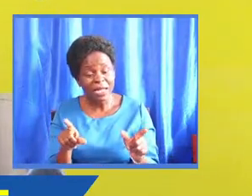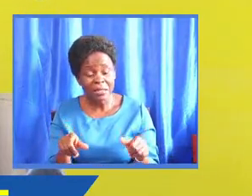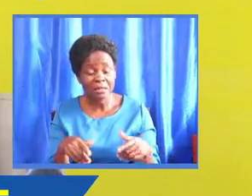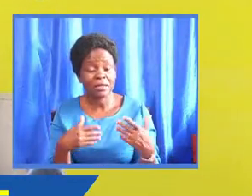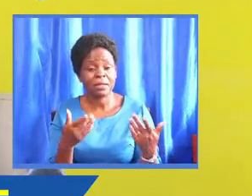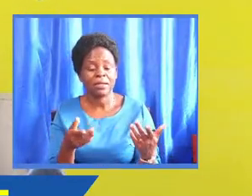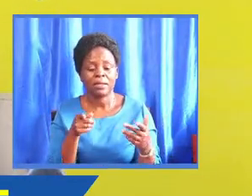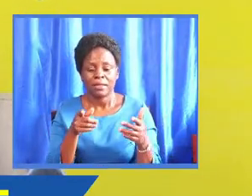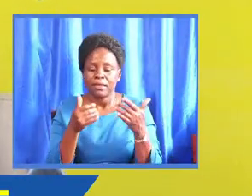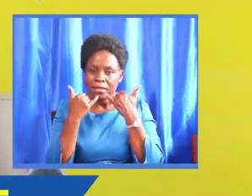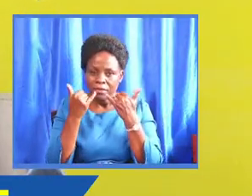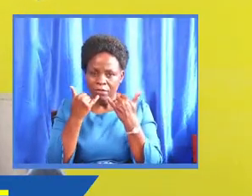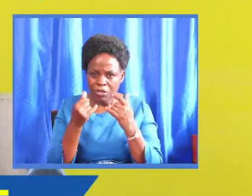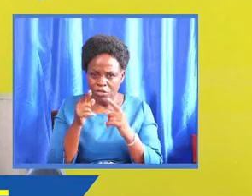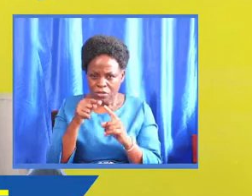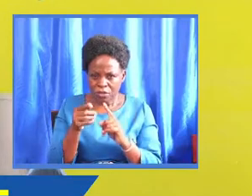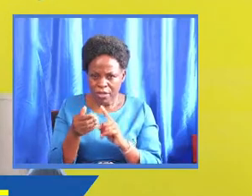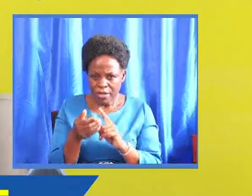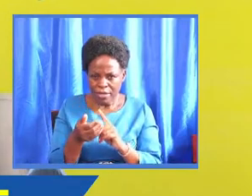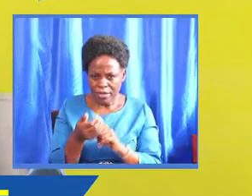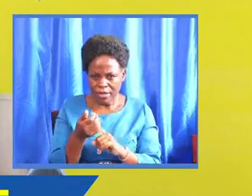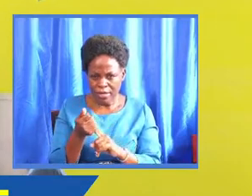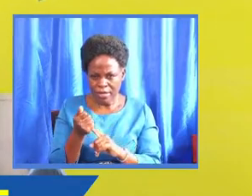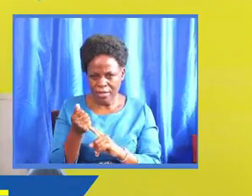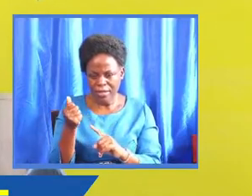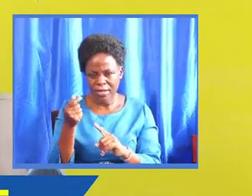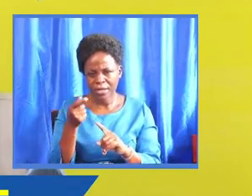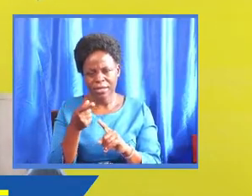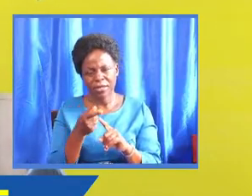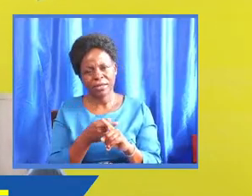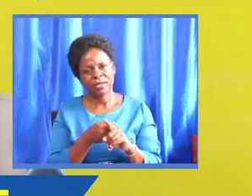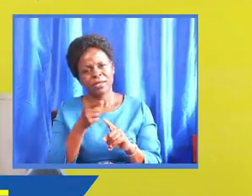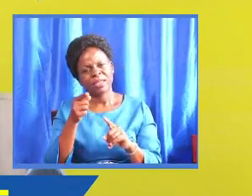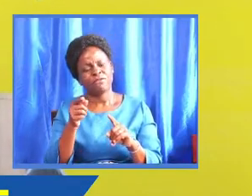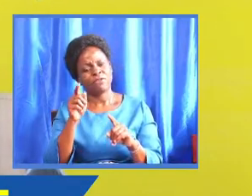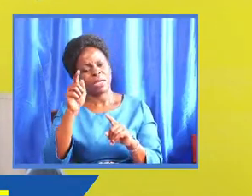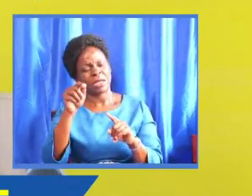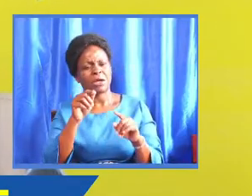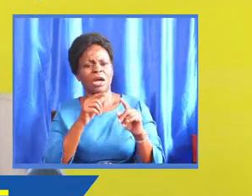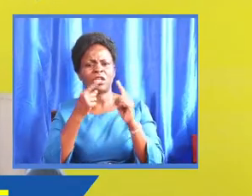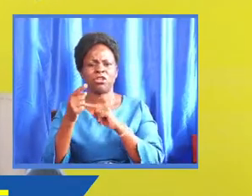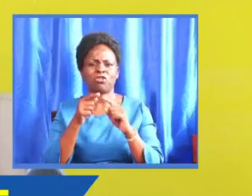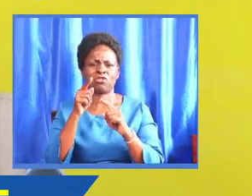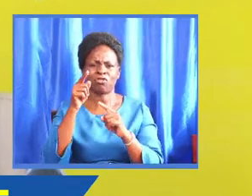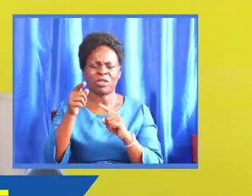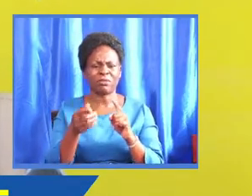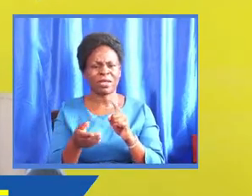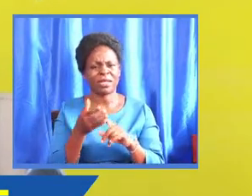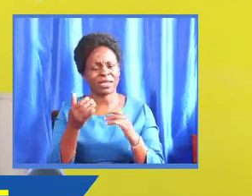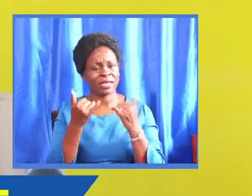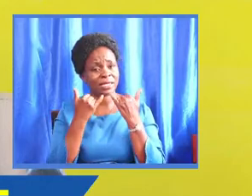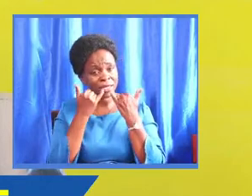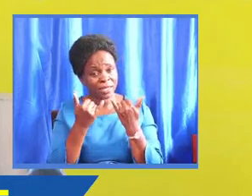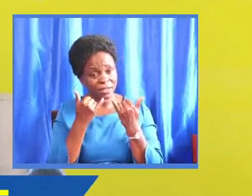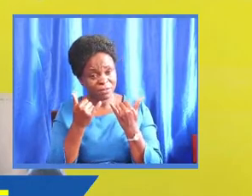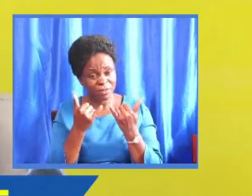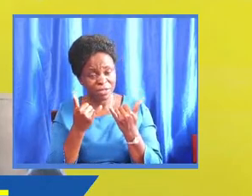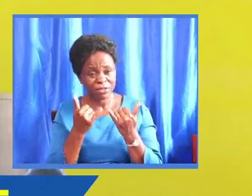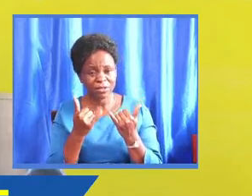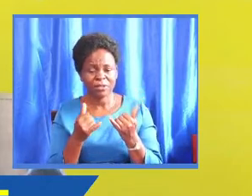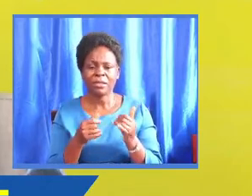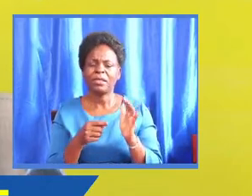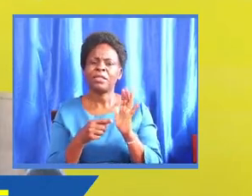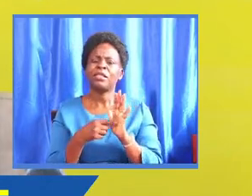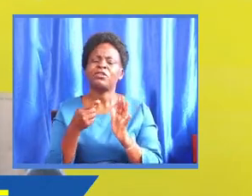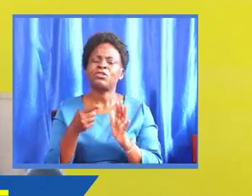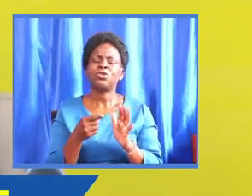is information that you can get from your real estate agents. If you go and talk to them, you can get this information from them. They will even show you